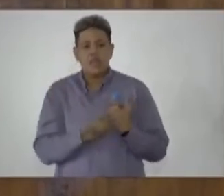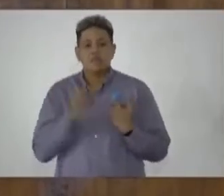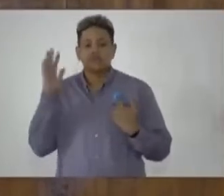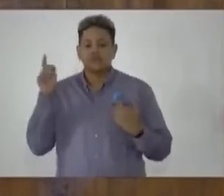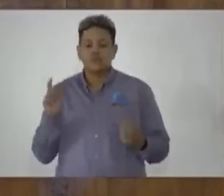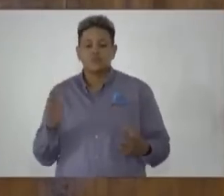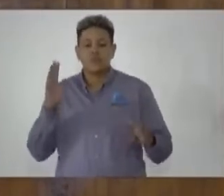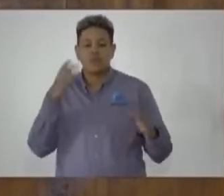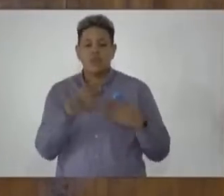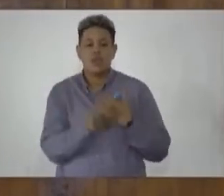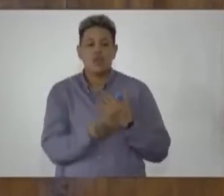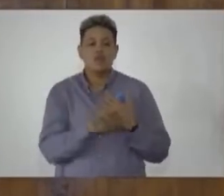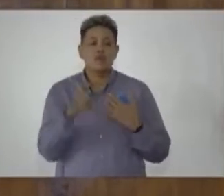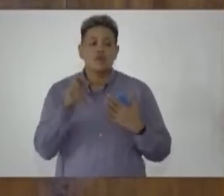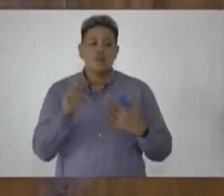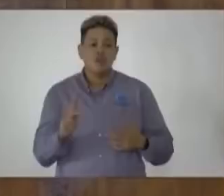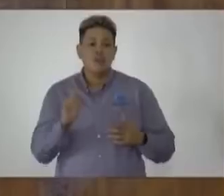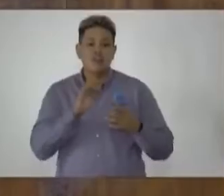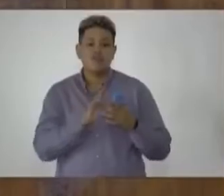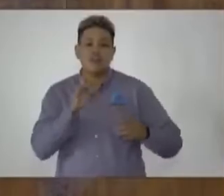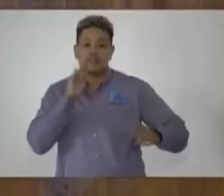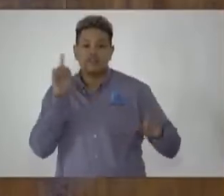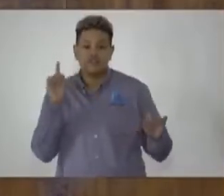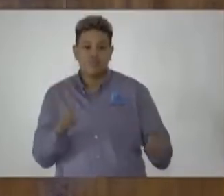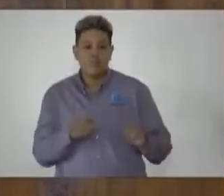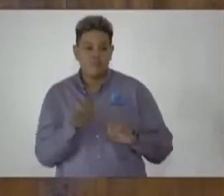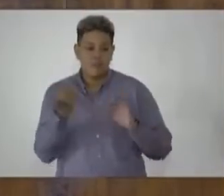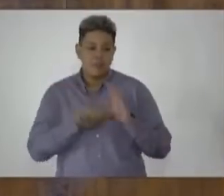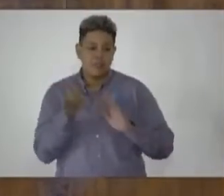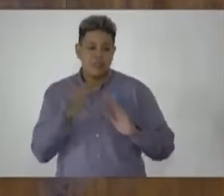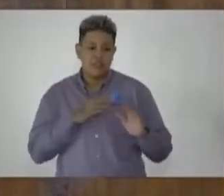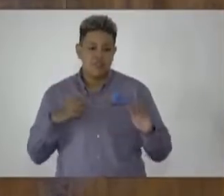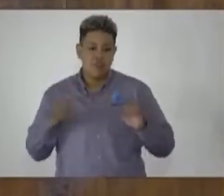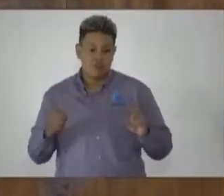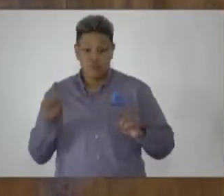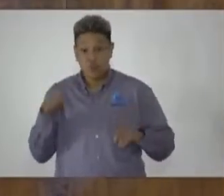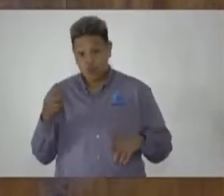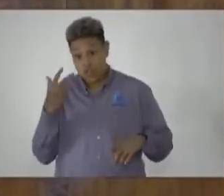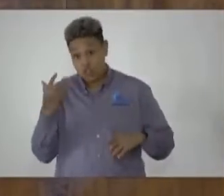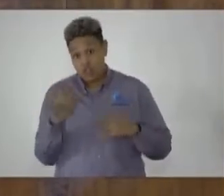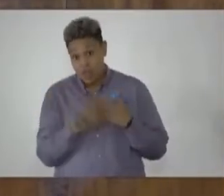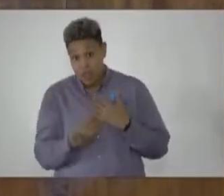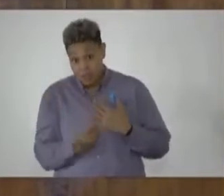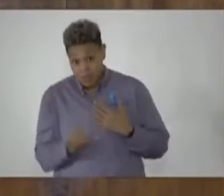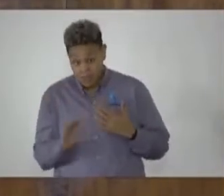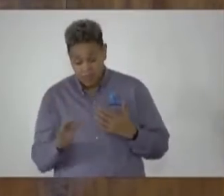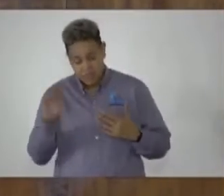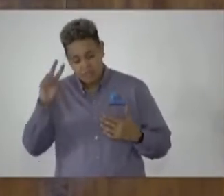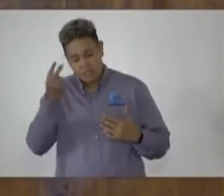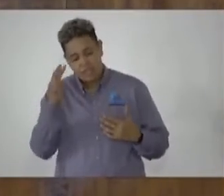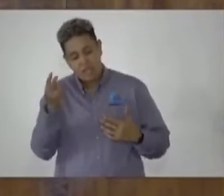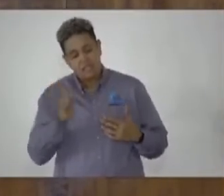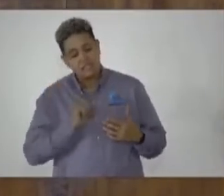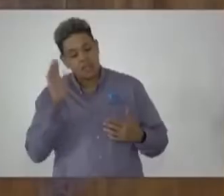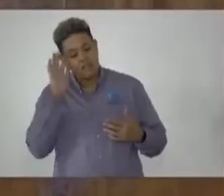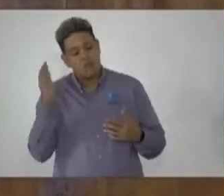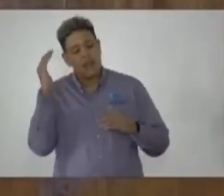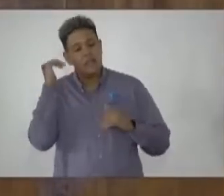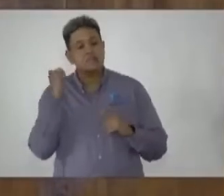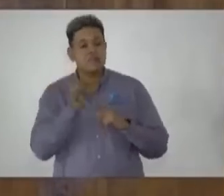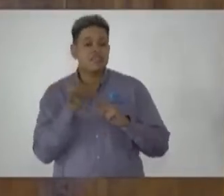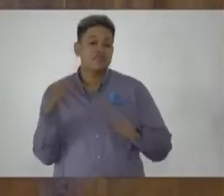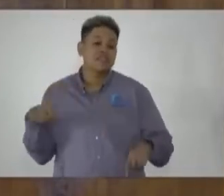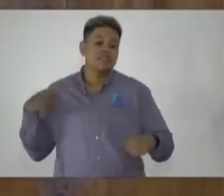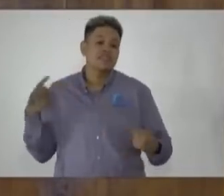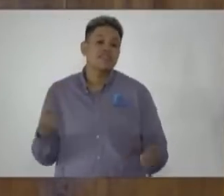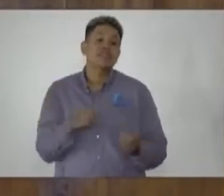Speaker, copy to the Clerk of the reports from the Integrity Commission. And secondly, I would expect, since they